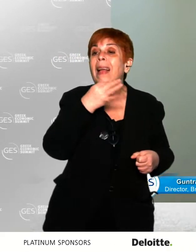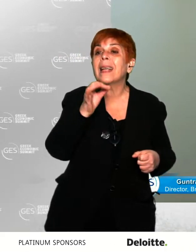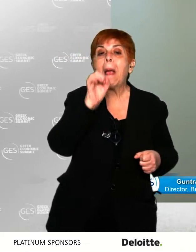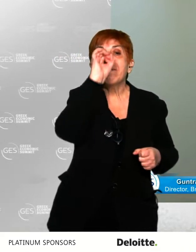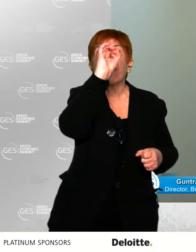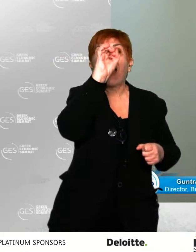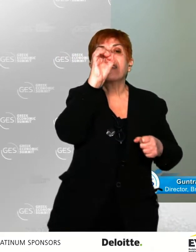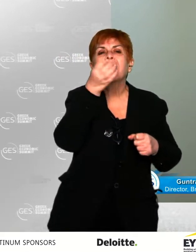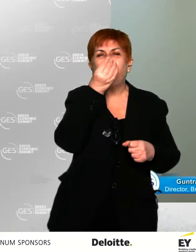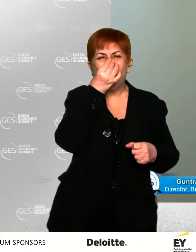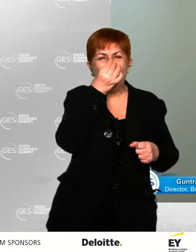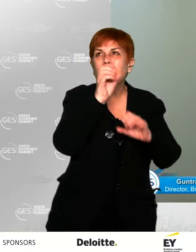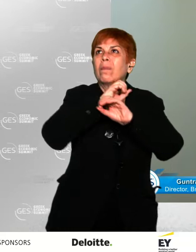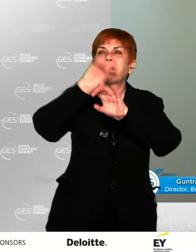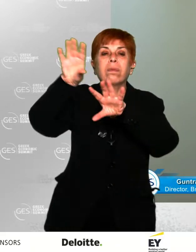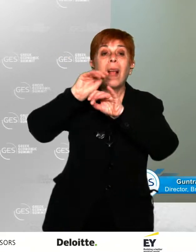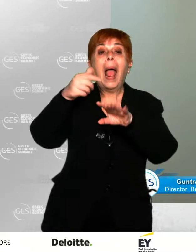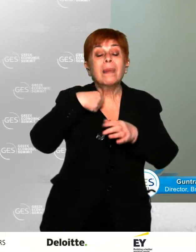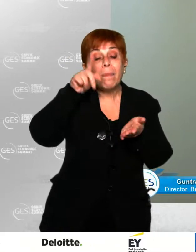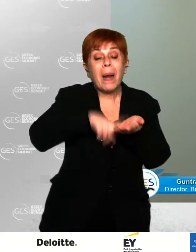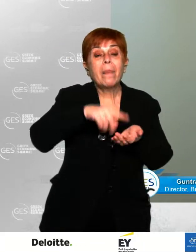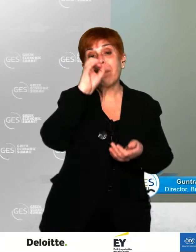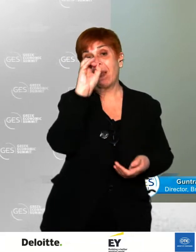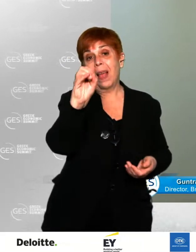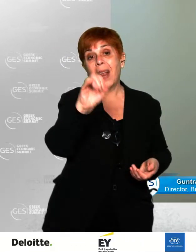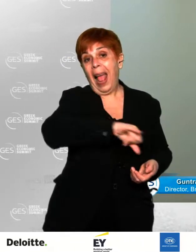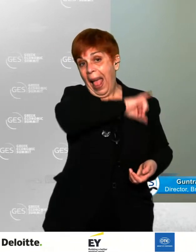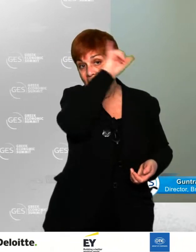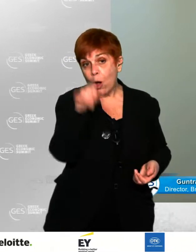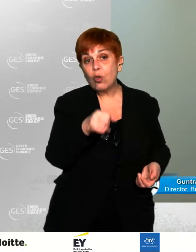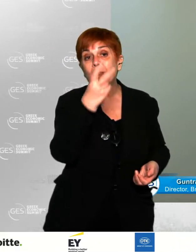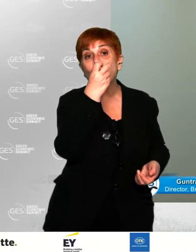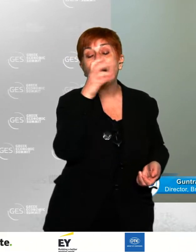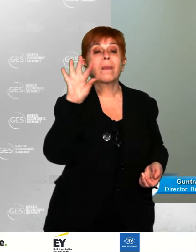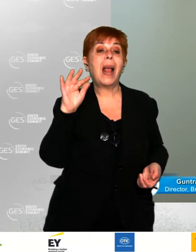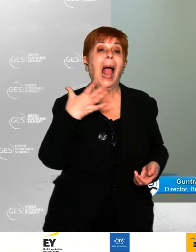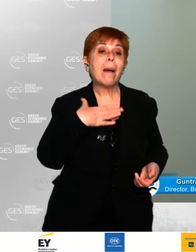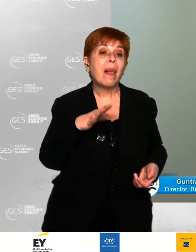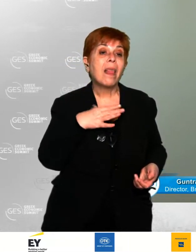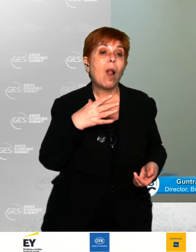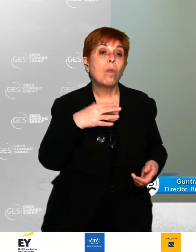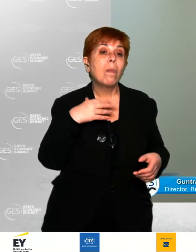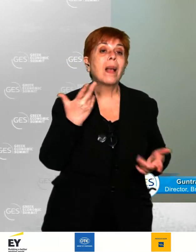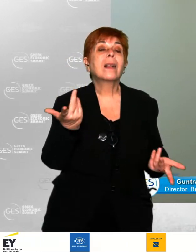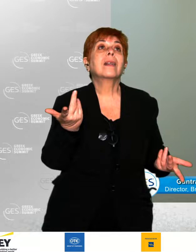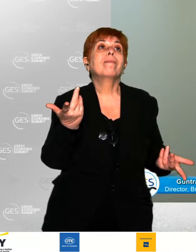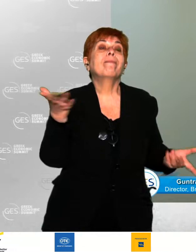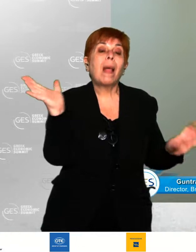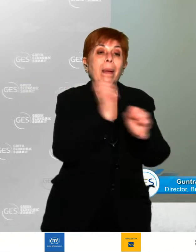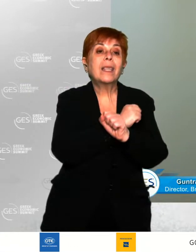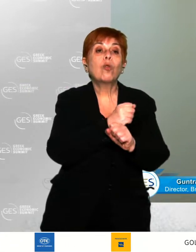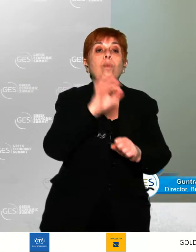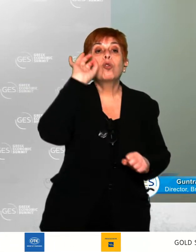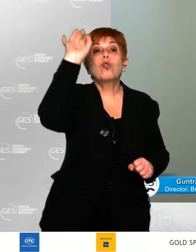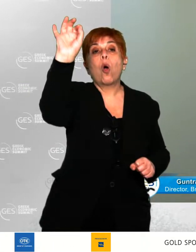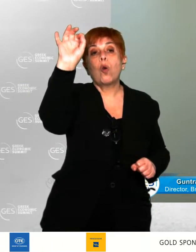by 2050 in order to achieve the climate goal of 1.5 degrees Celsius.